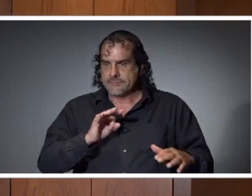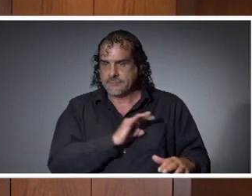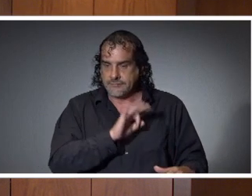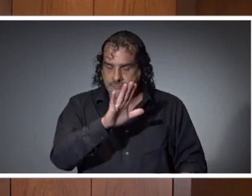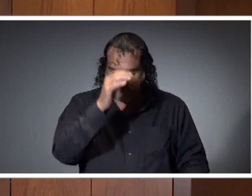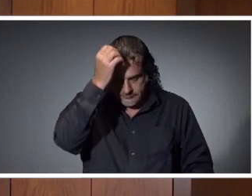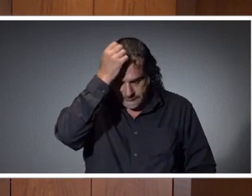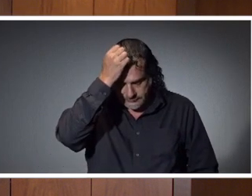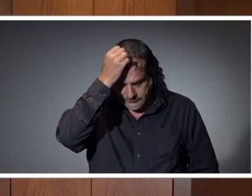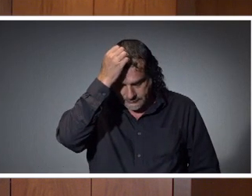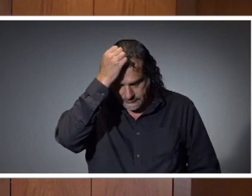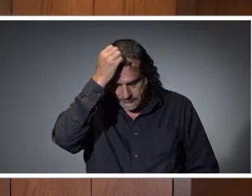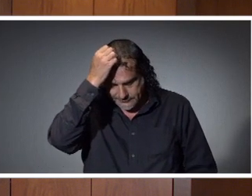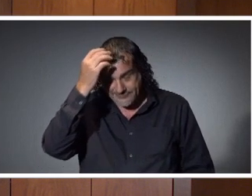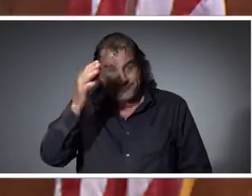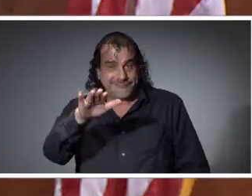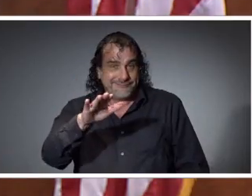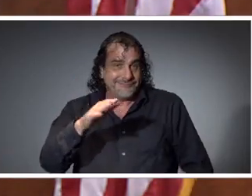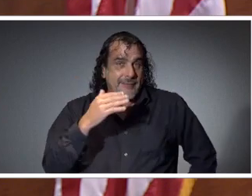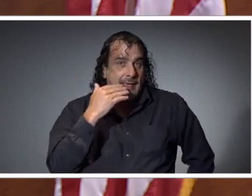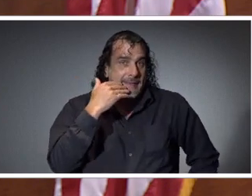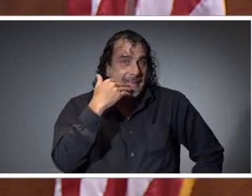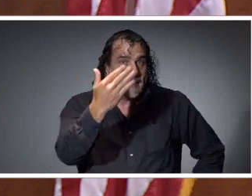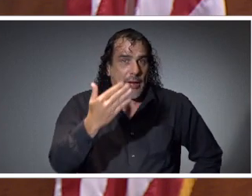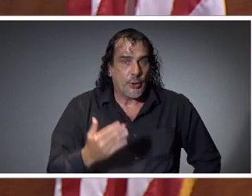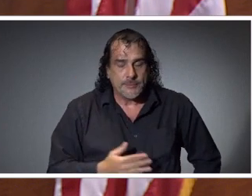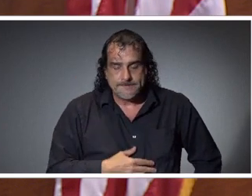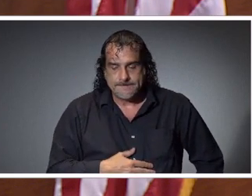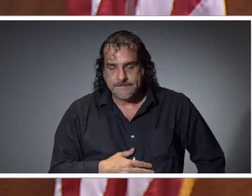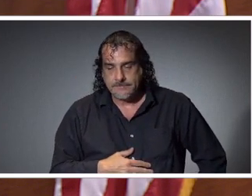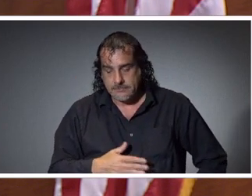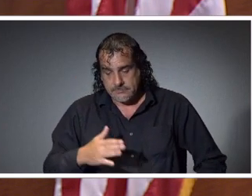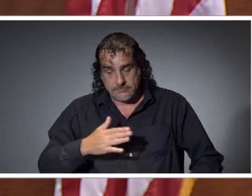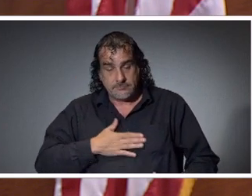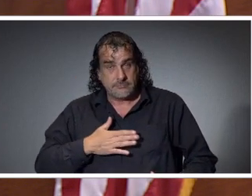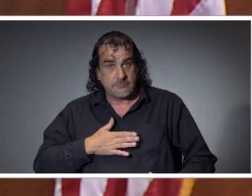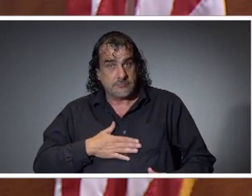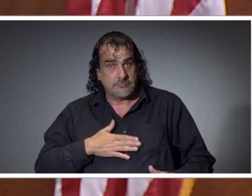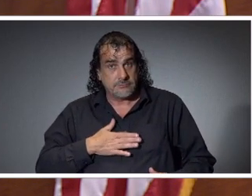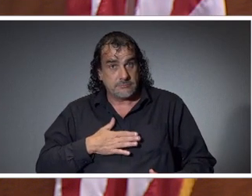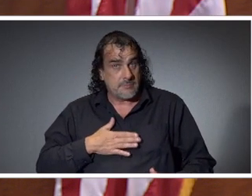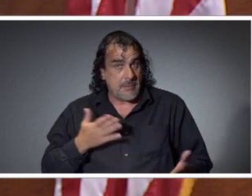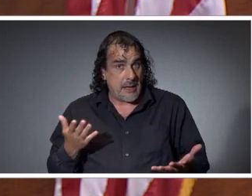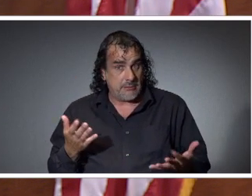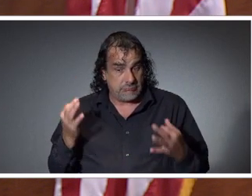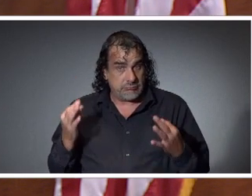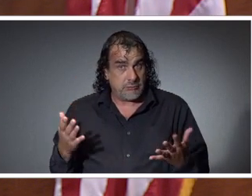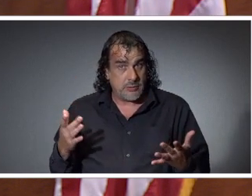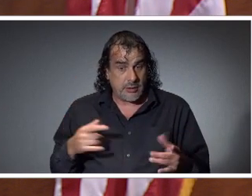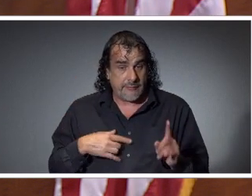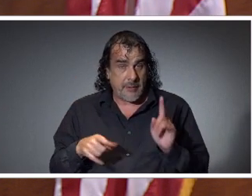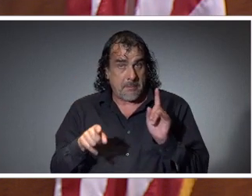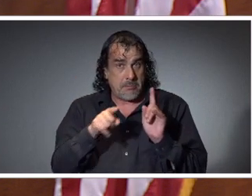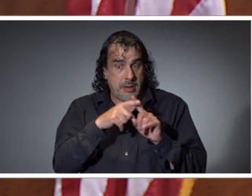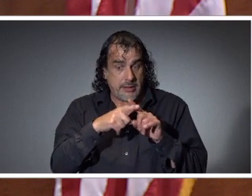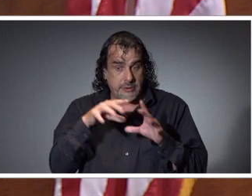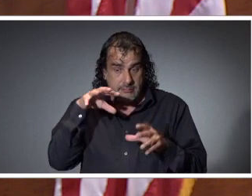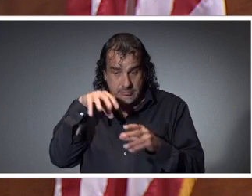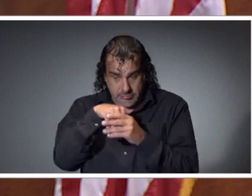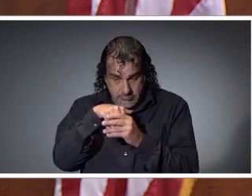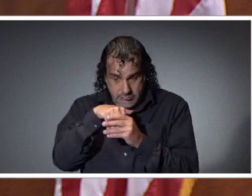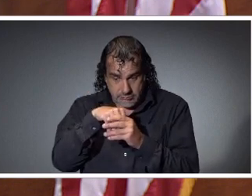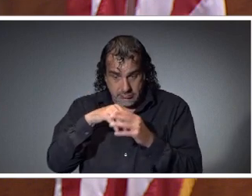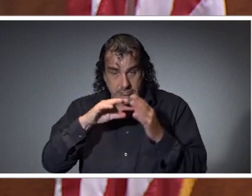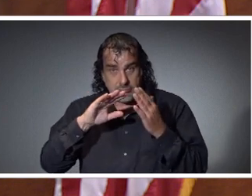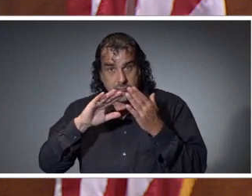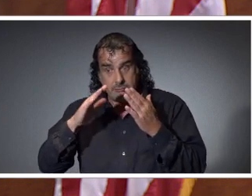Yeah, well, thank you. Obviously, it is our position that if there is a positive case for the